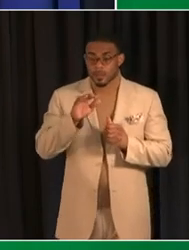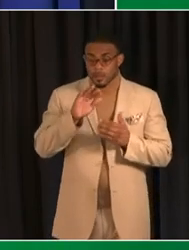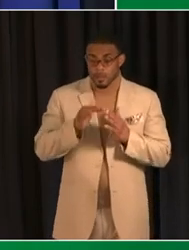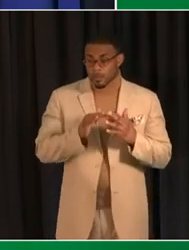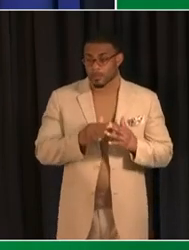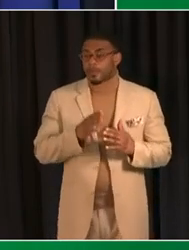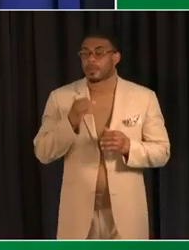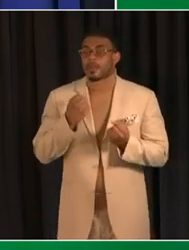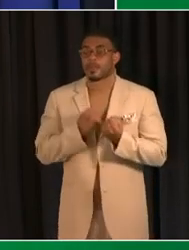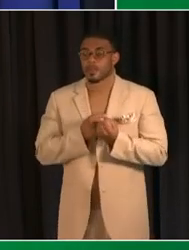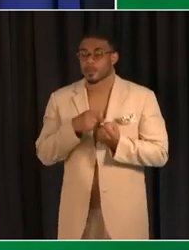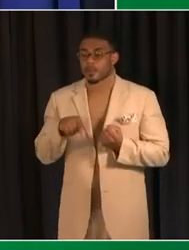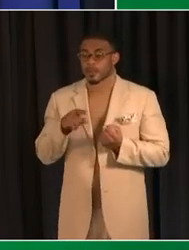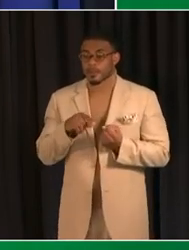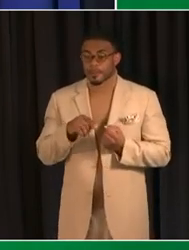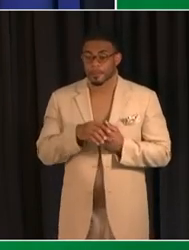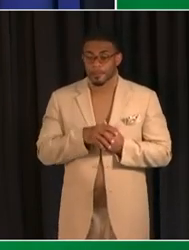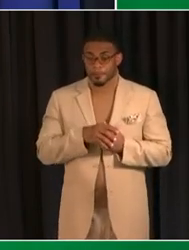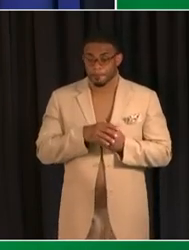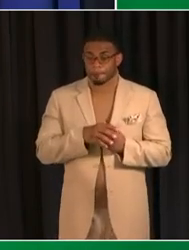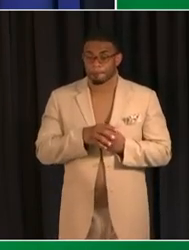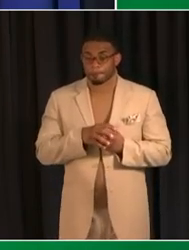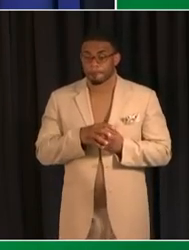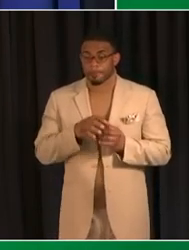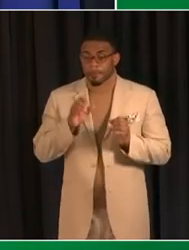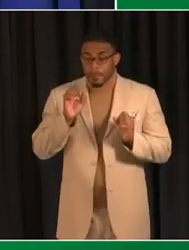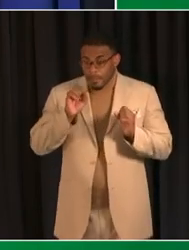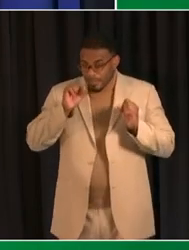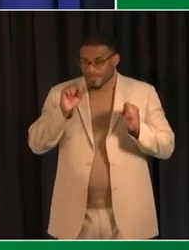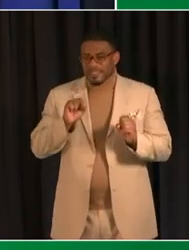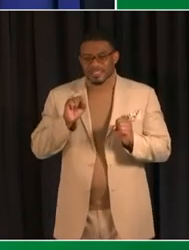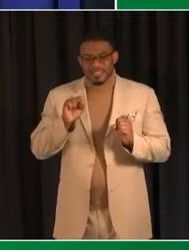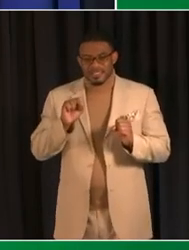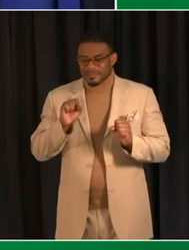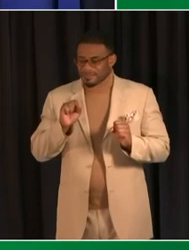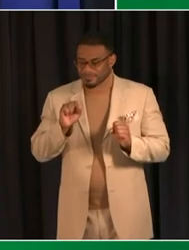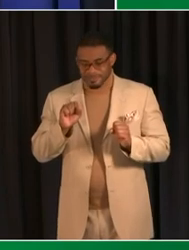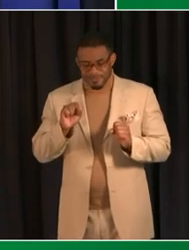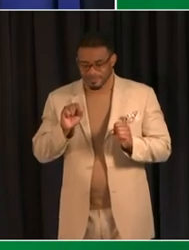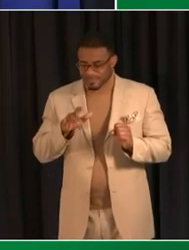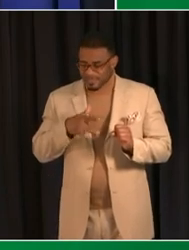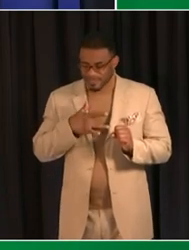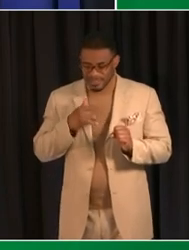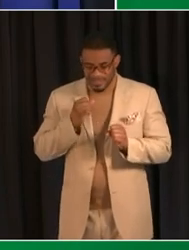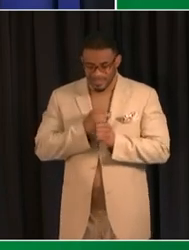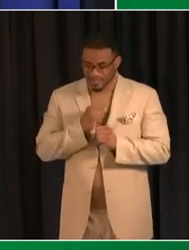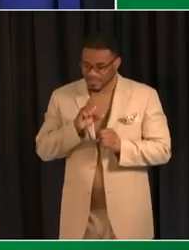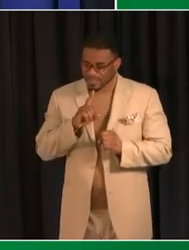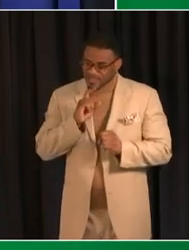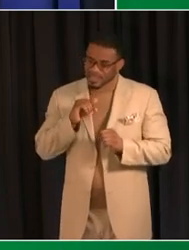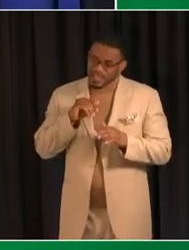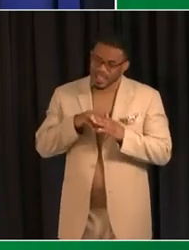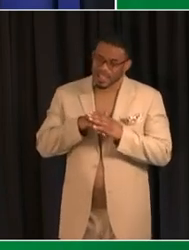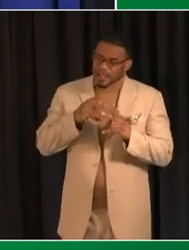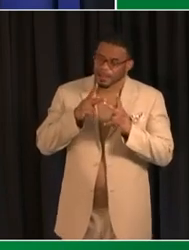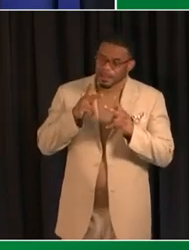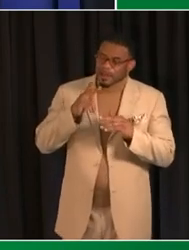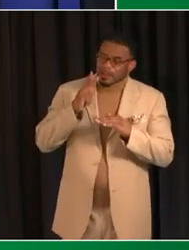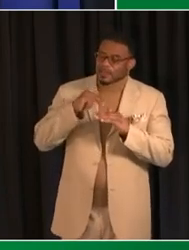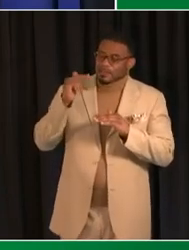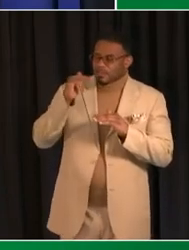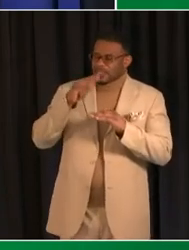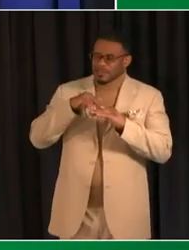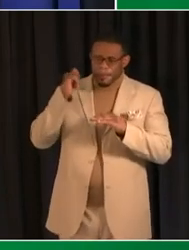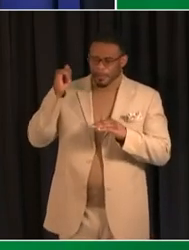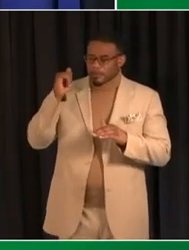local community and supporting them by being able to feel as though that they can access a place